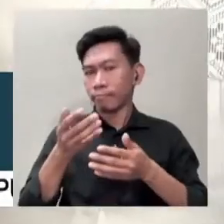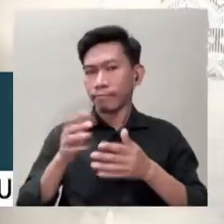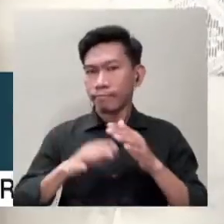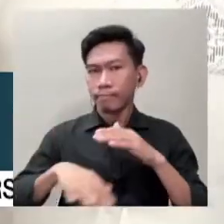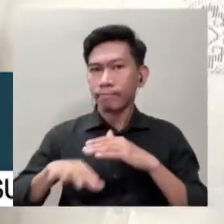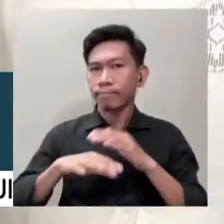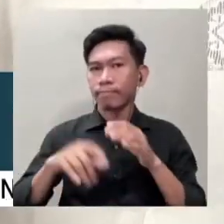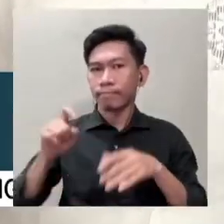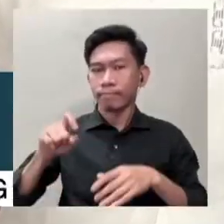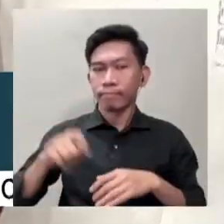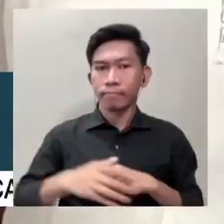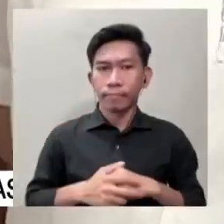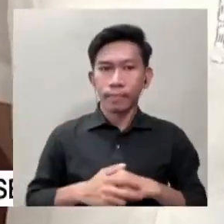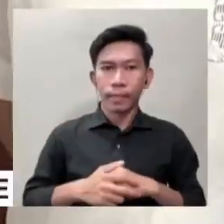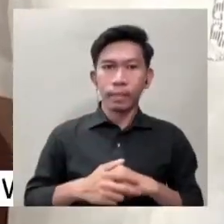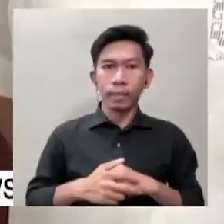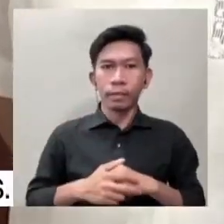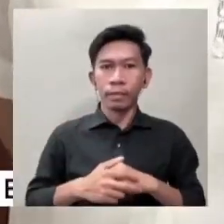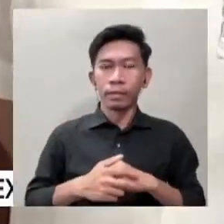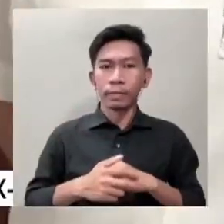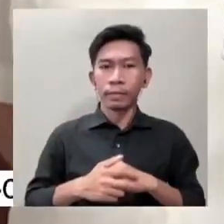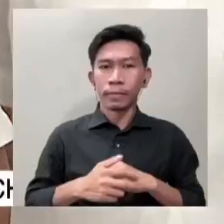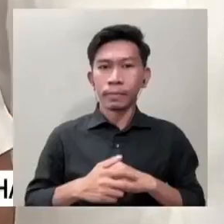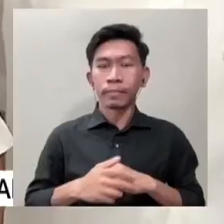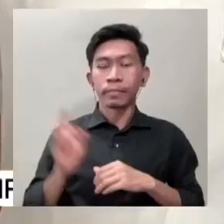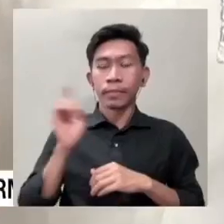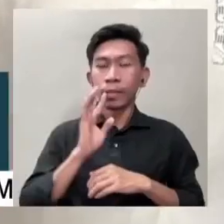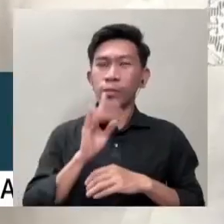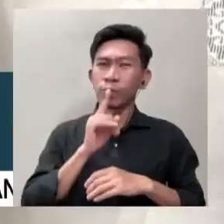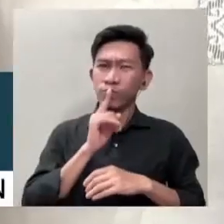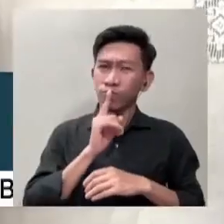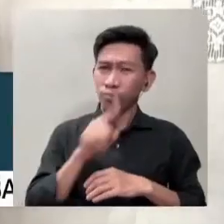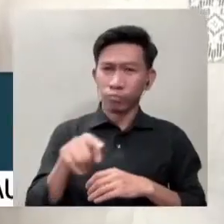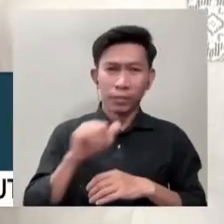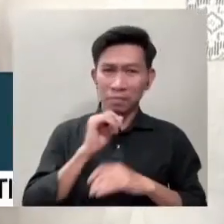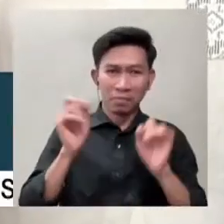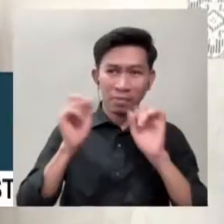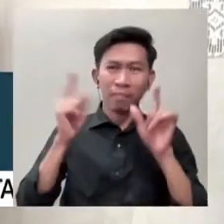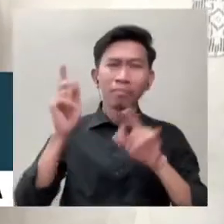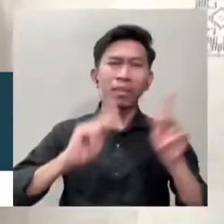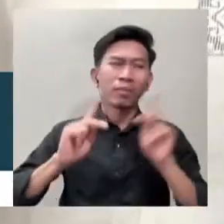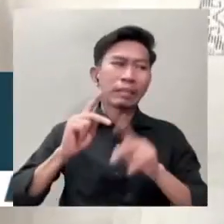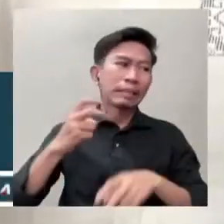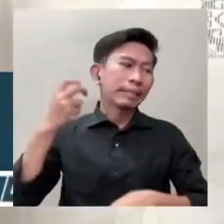It's not surprising. People are having a hard time.